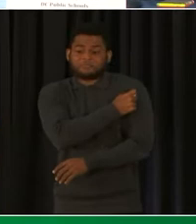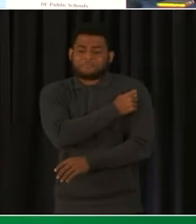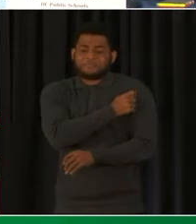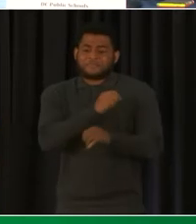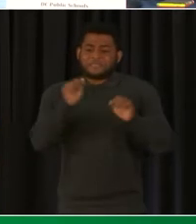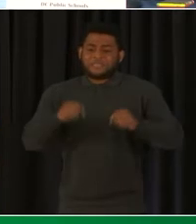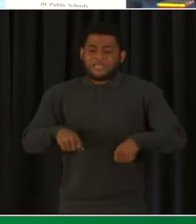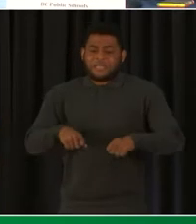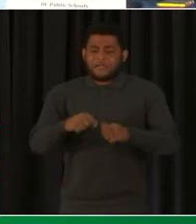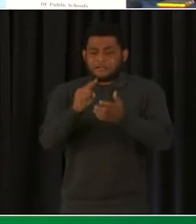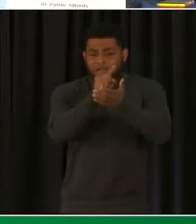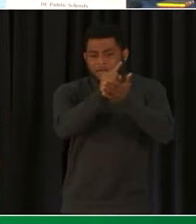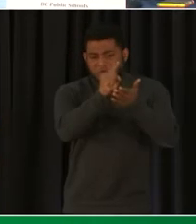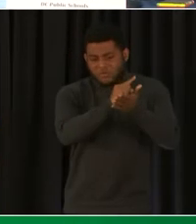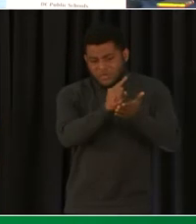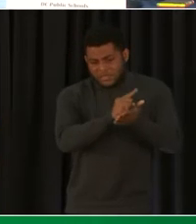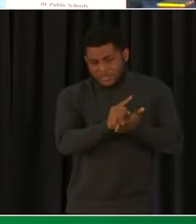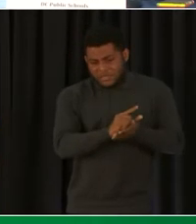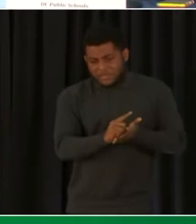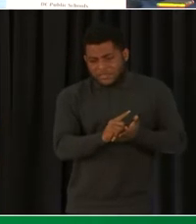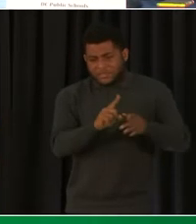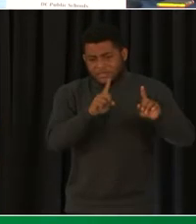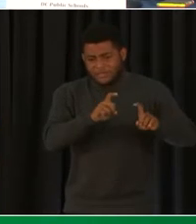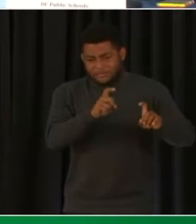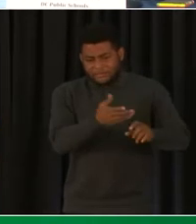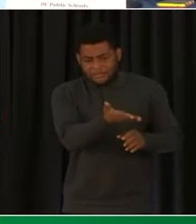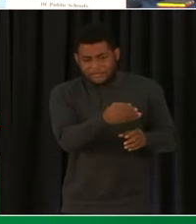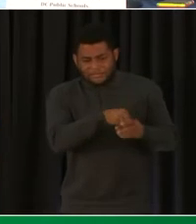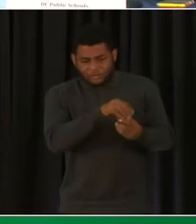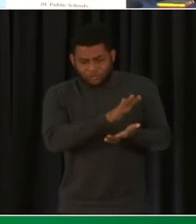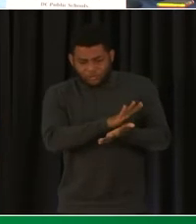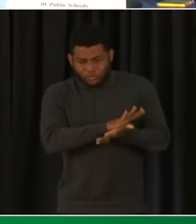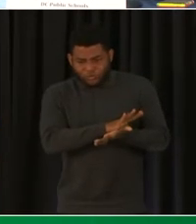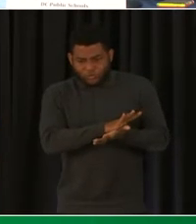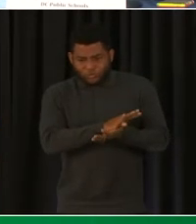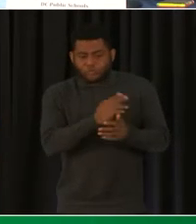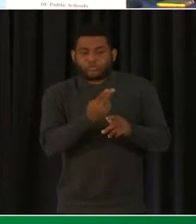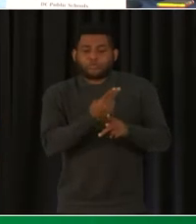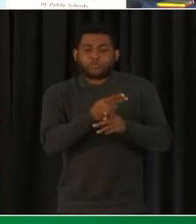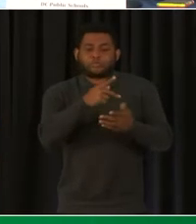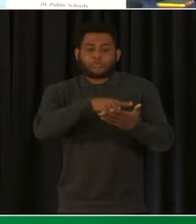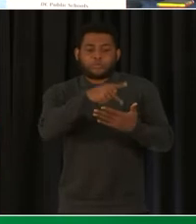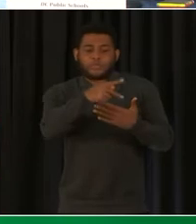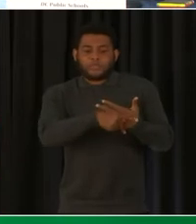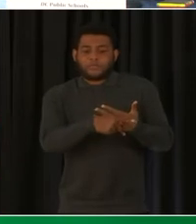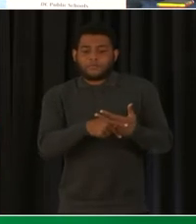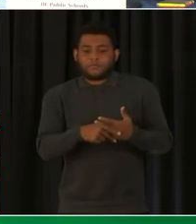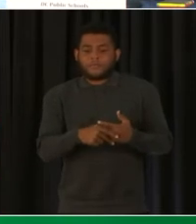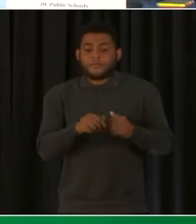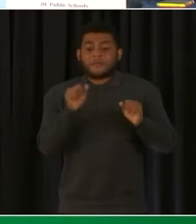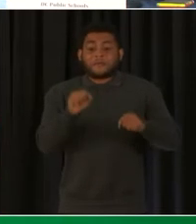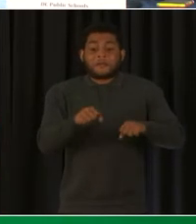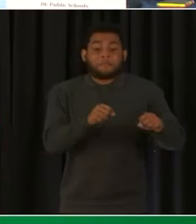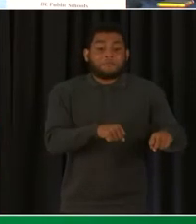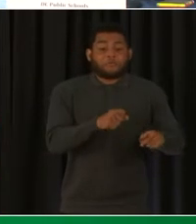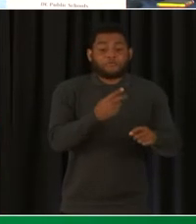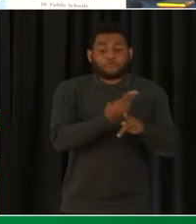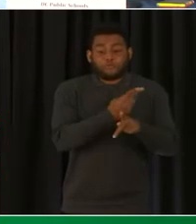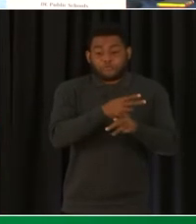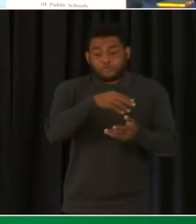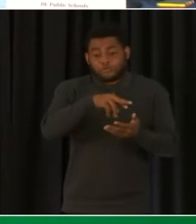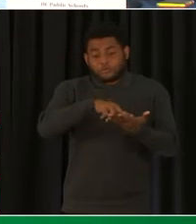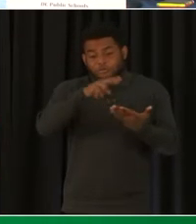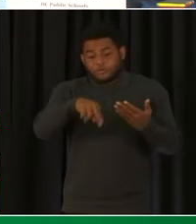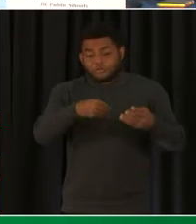the weekly asymptomatic testing within their school buildings using this program. They're able to use those test results and upload